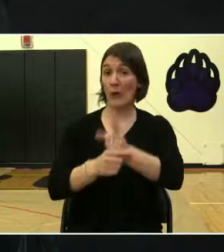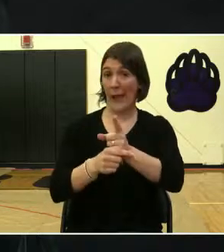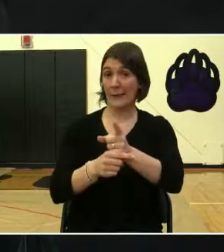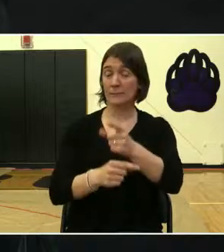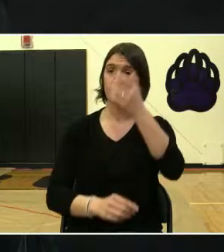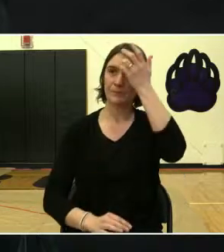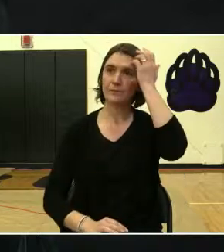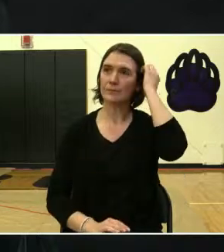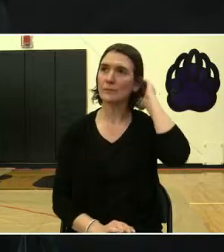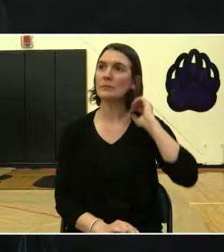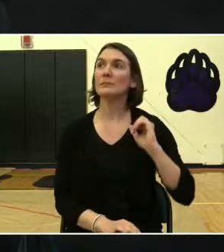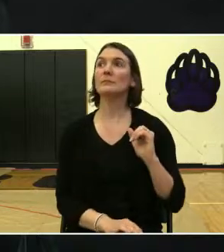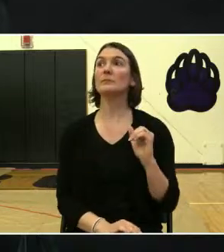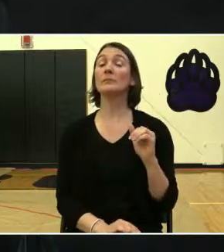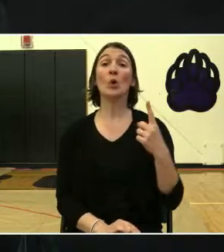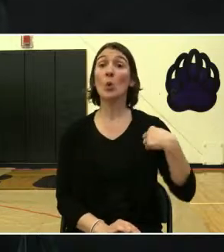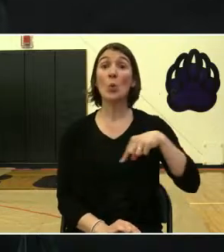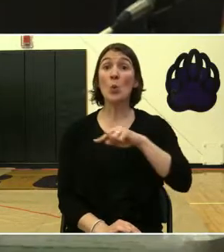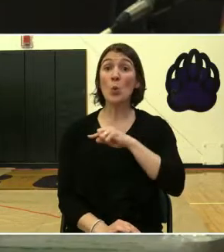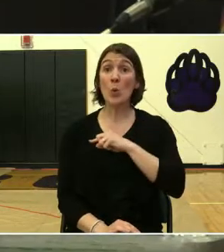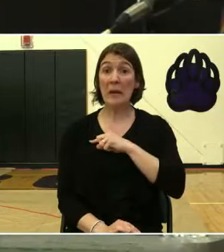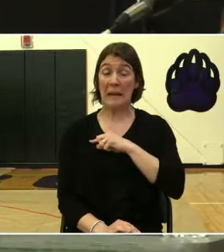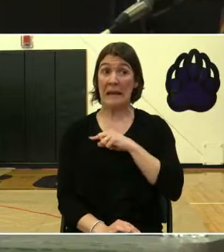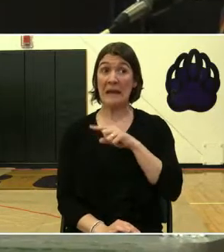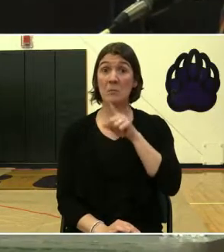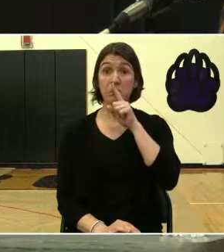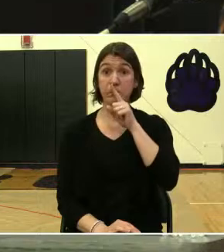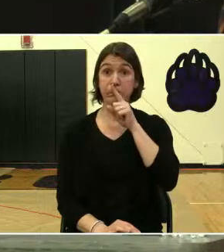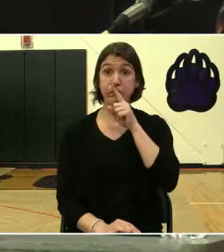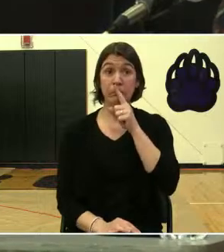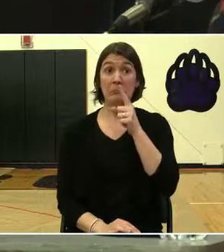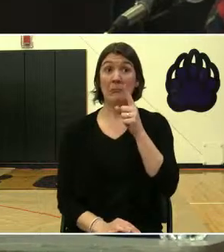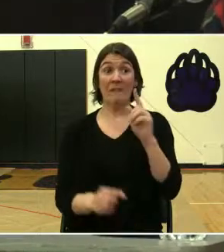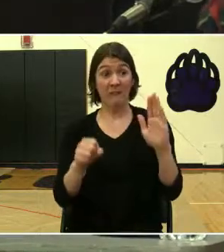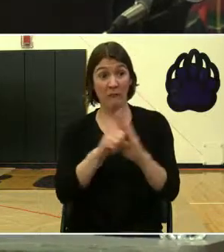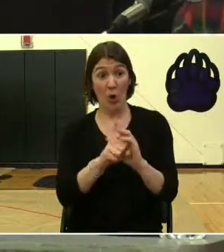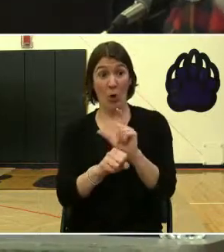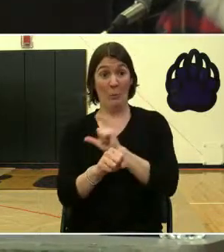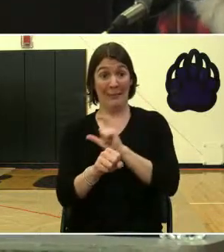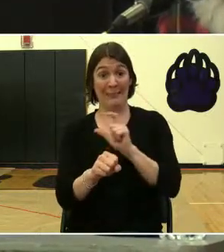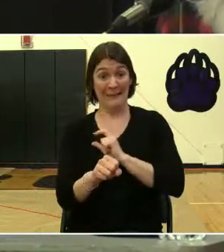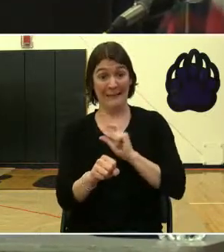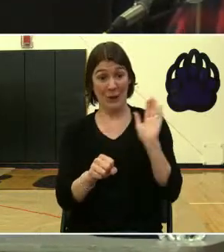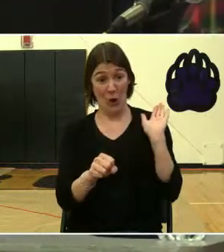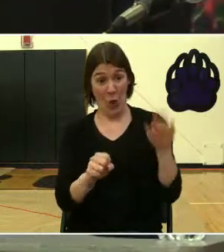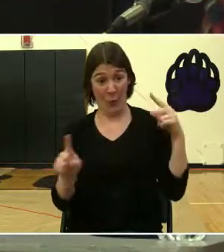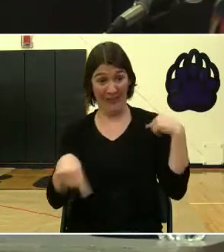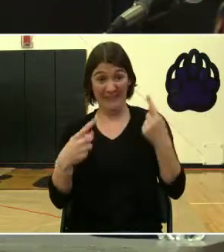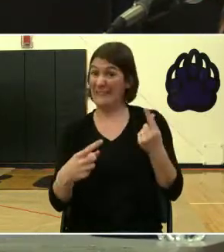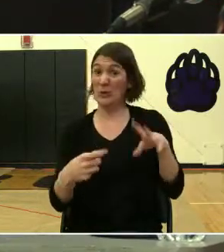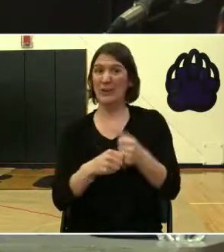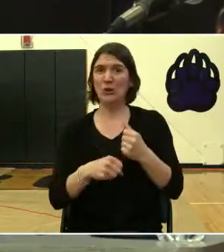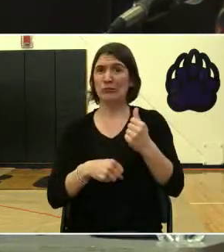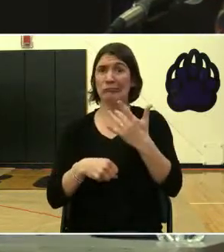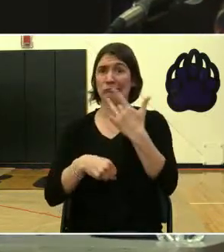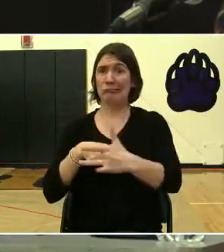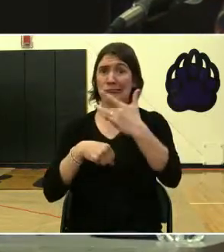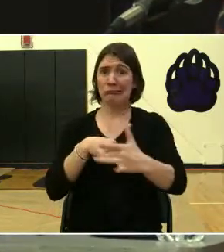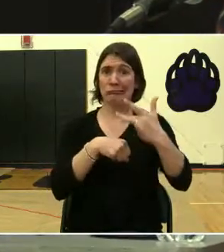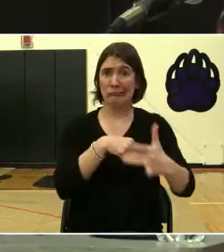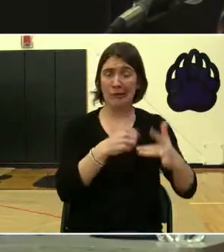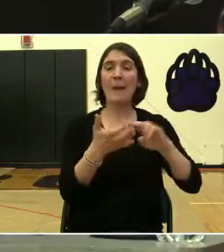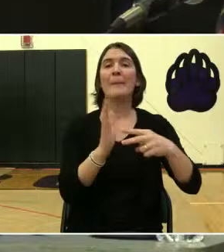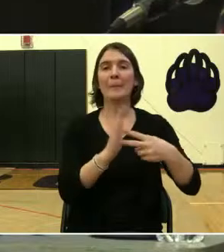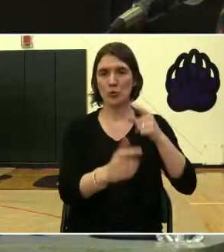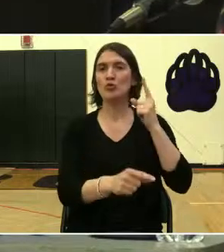that uh we have not had a number of uh police officer positions filled over the past several years and that has led